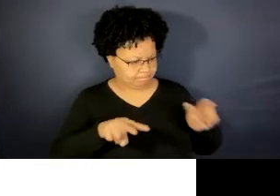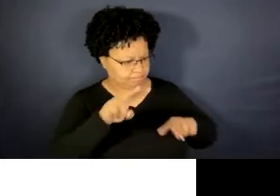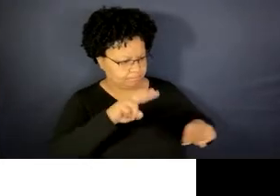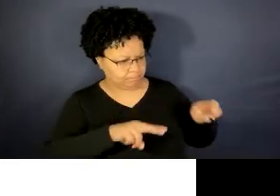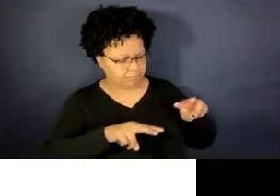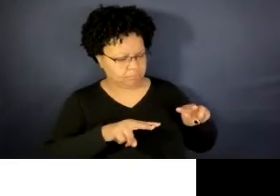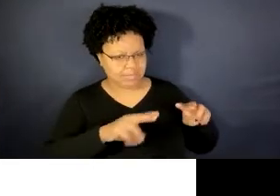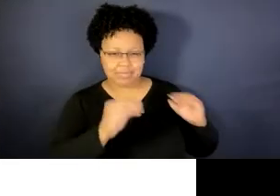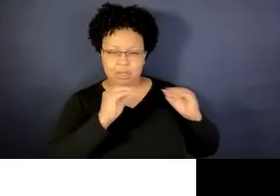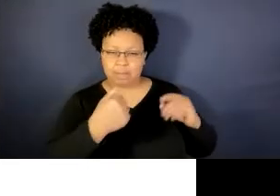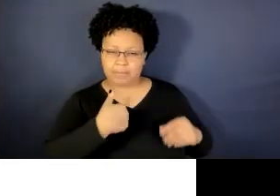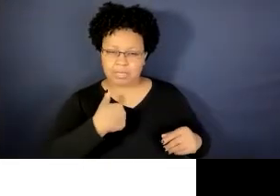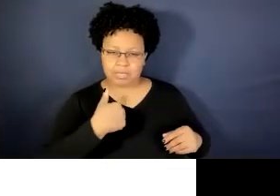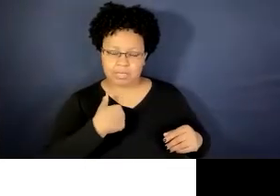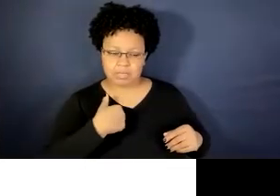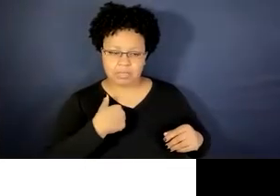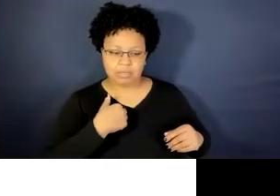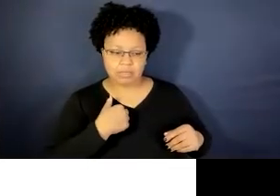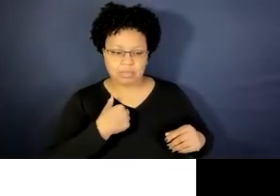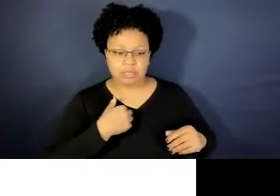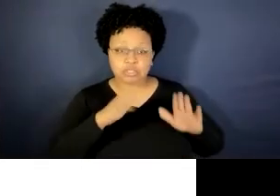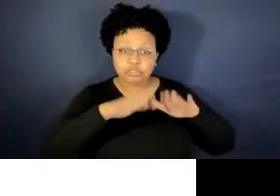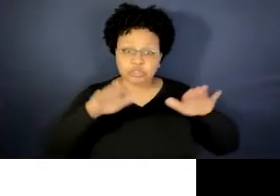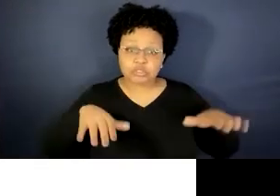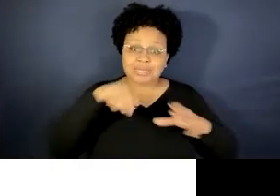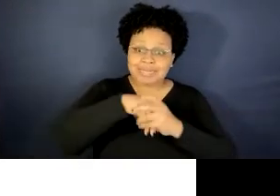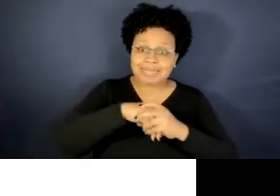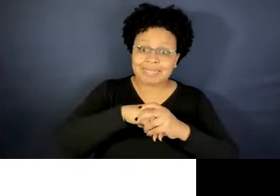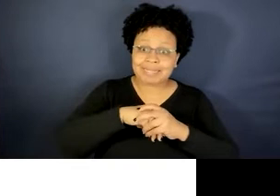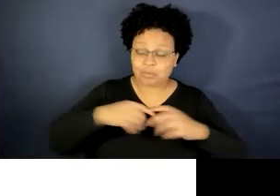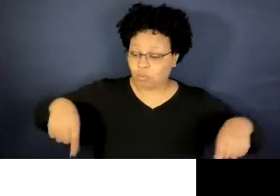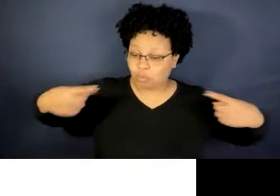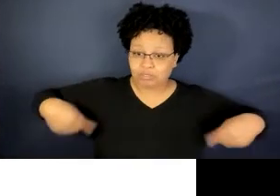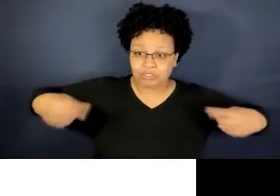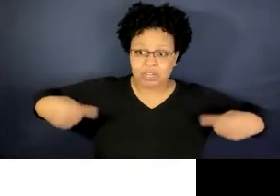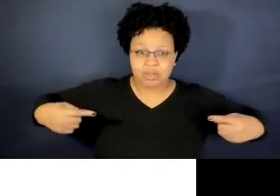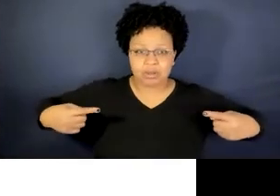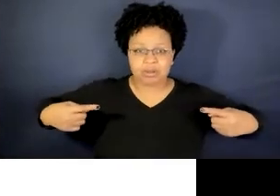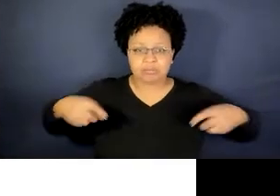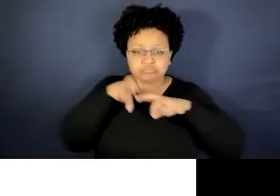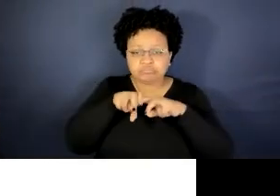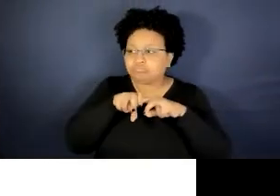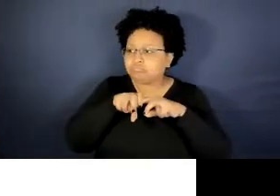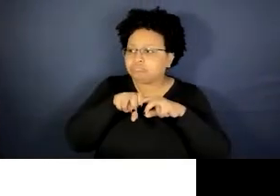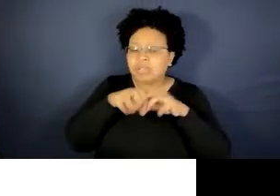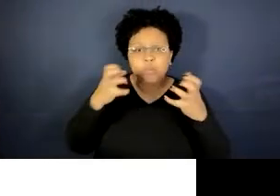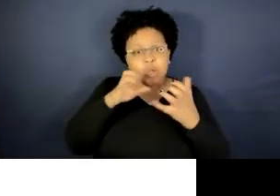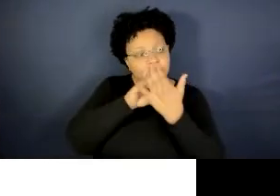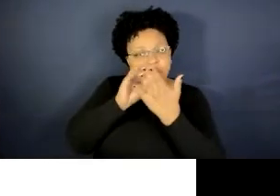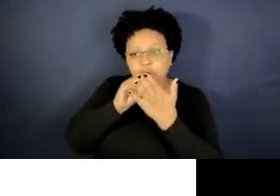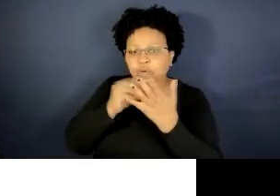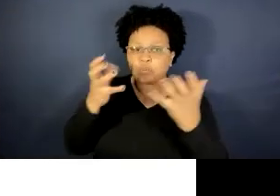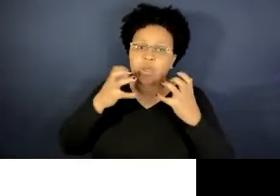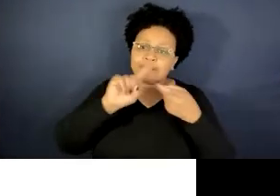that children who sit in a wheelchair, they want to learn. They want to have friends around